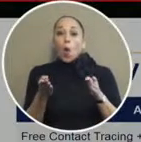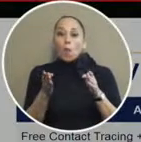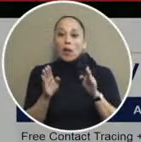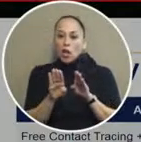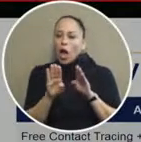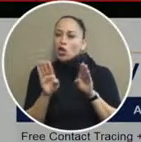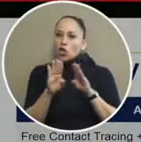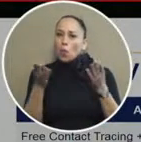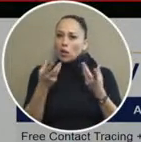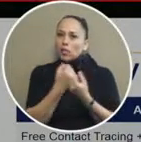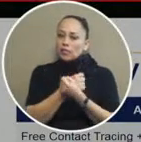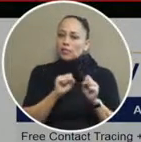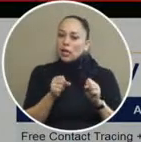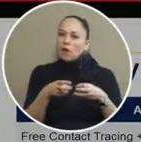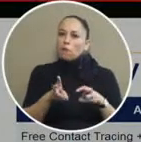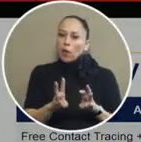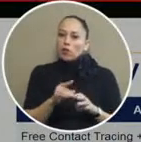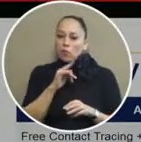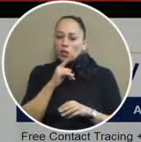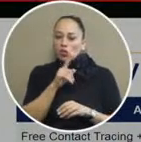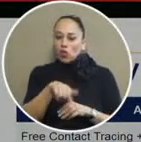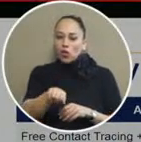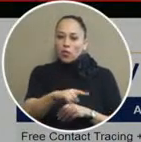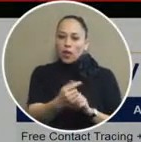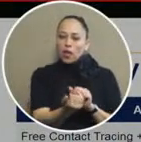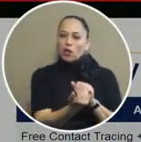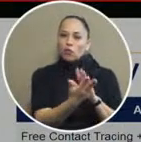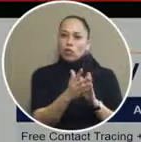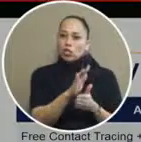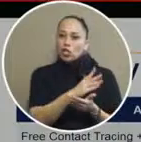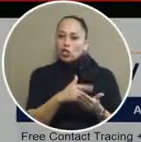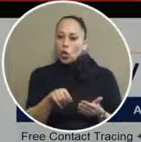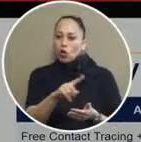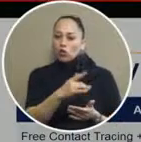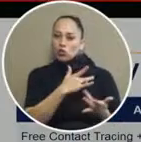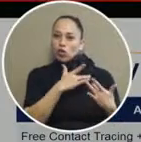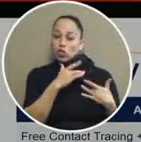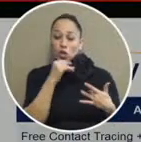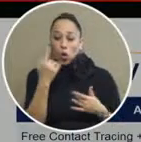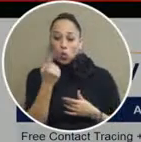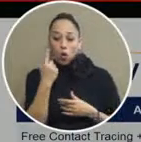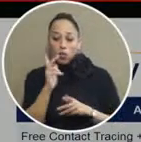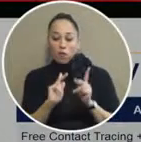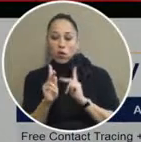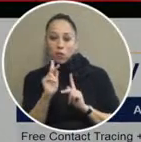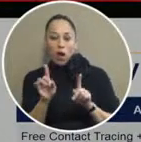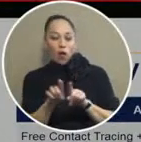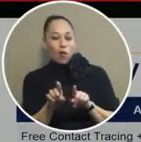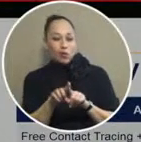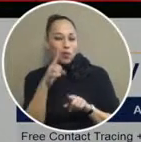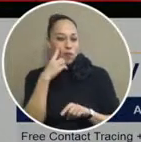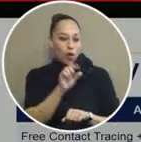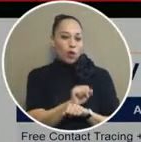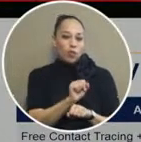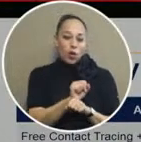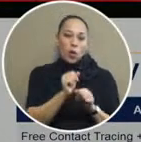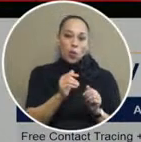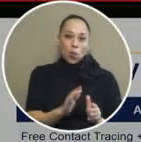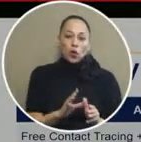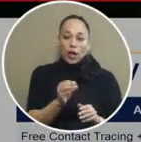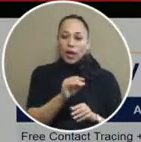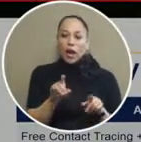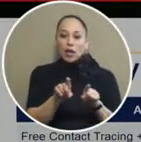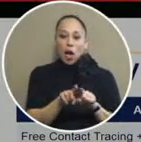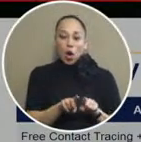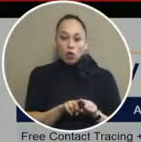open safely and make sure that they are addressing those concerns, not only from the public, but also from the employees, as well